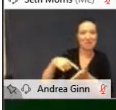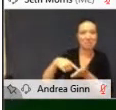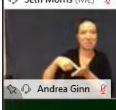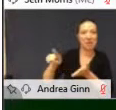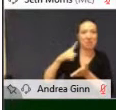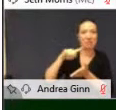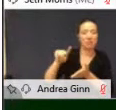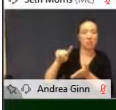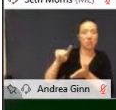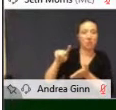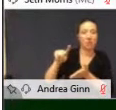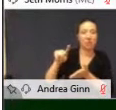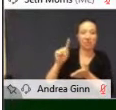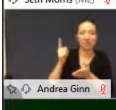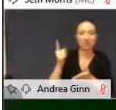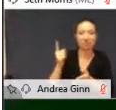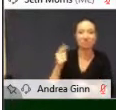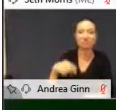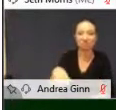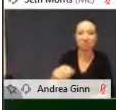roughly translate to about